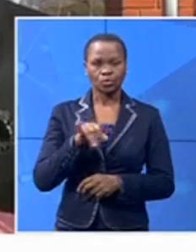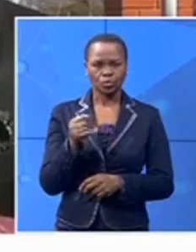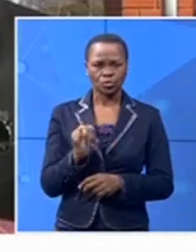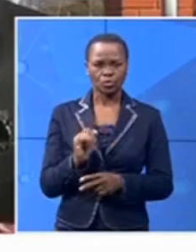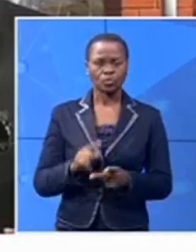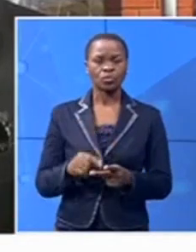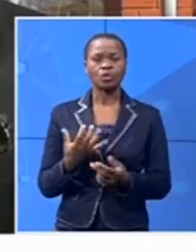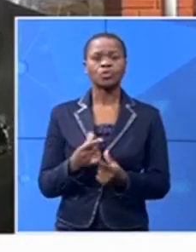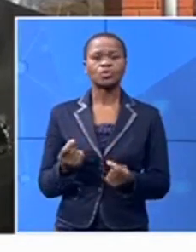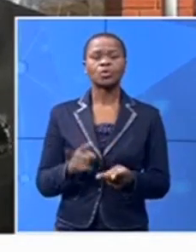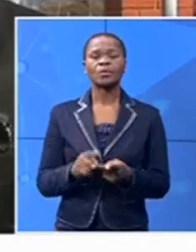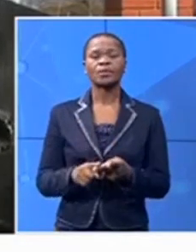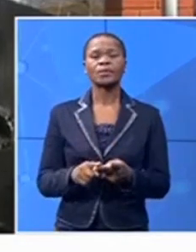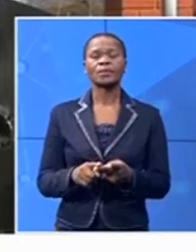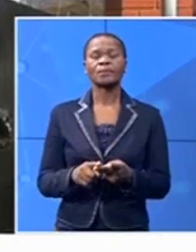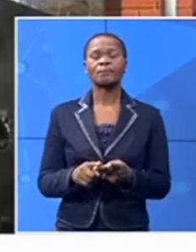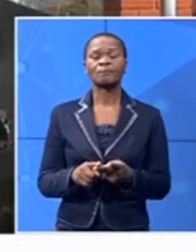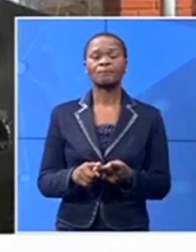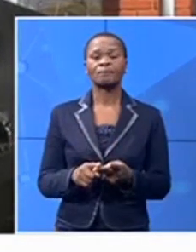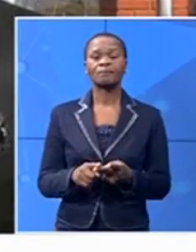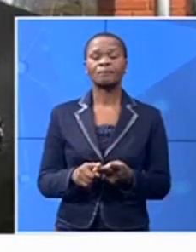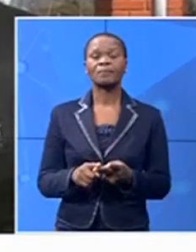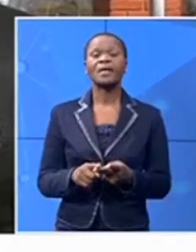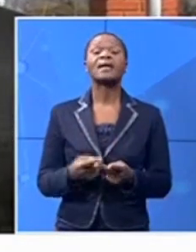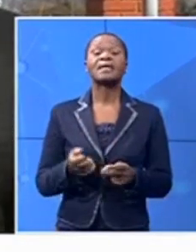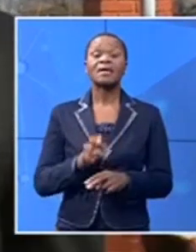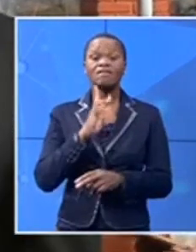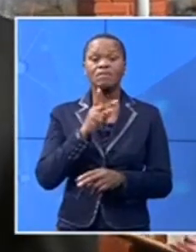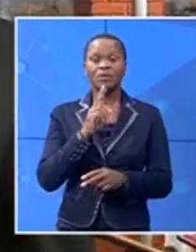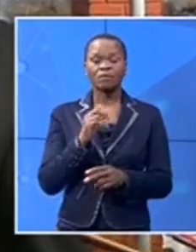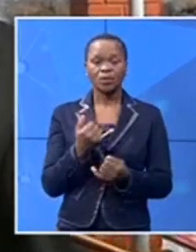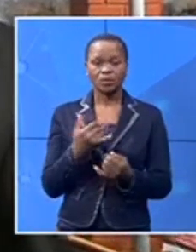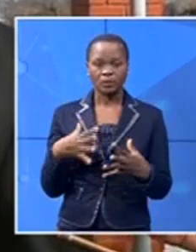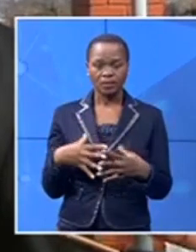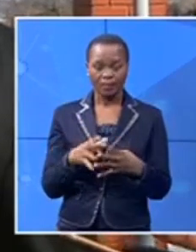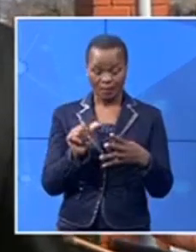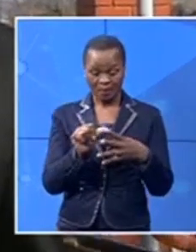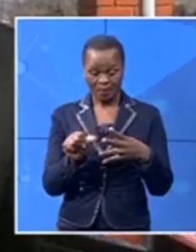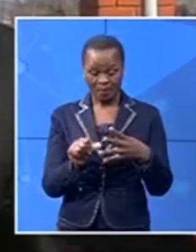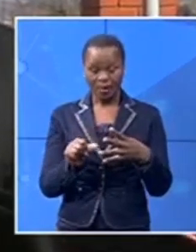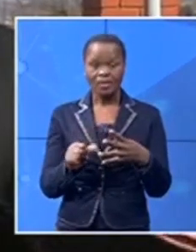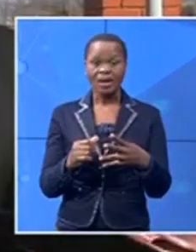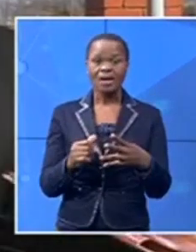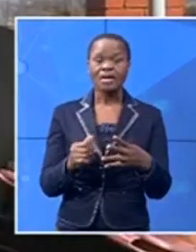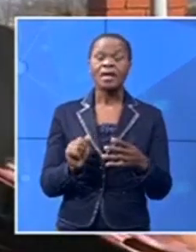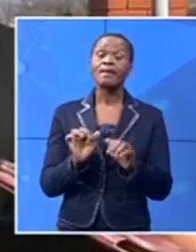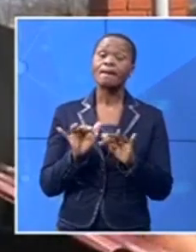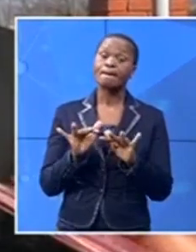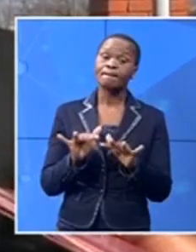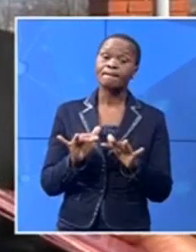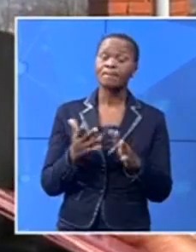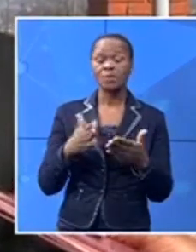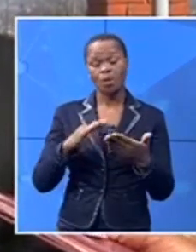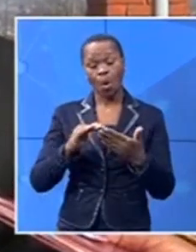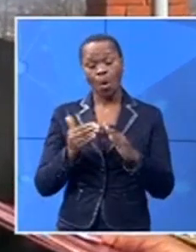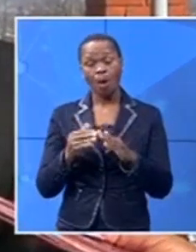jurisdiction of the Randburg Magistrate Court, where these utterances amount to incitement to commit public violence. And we